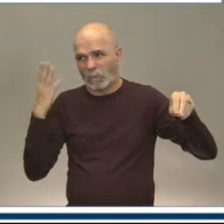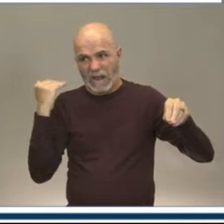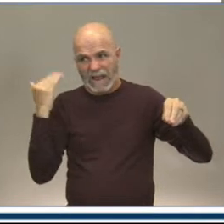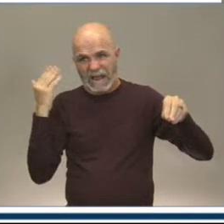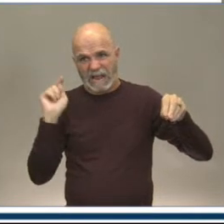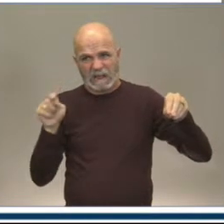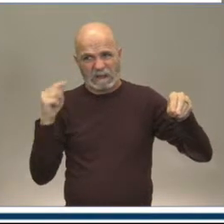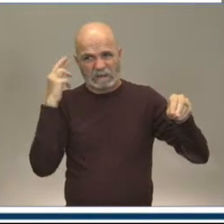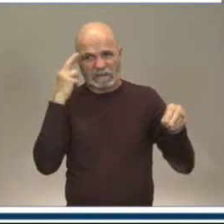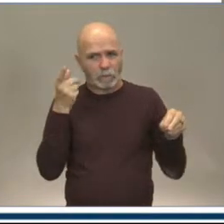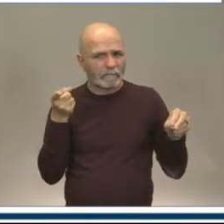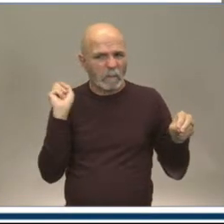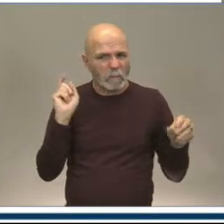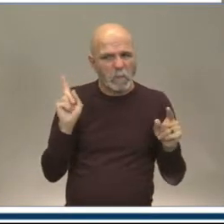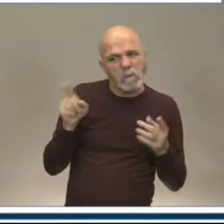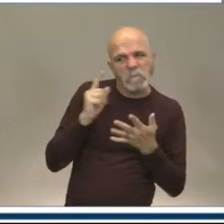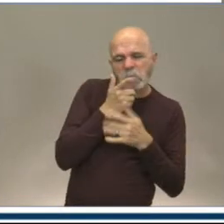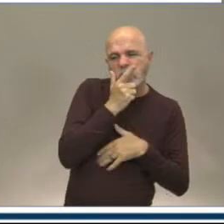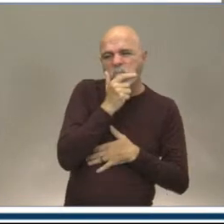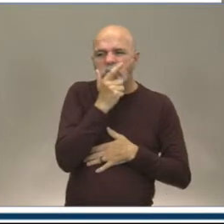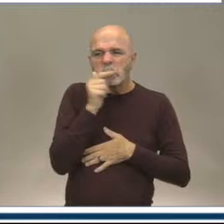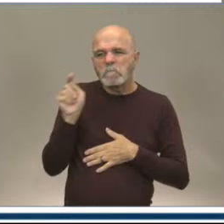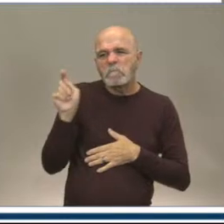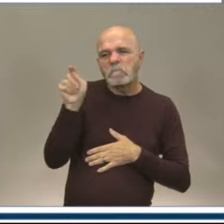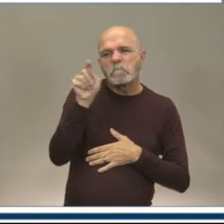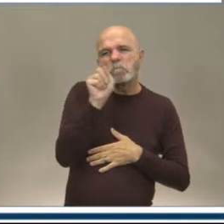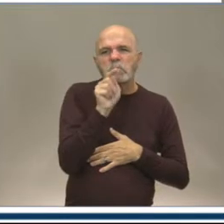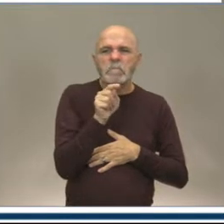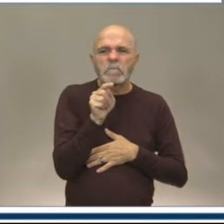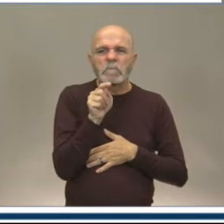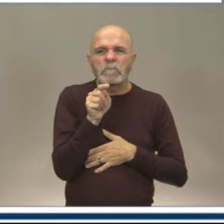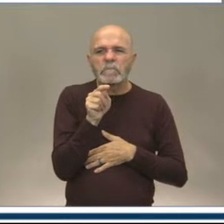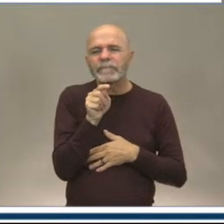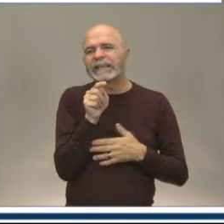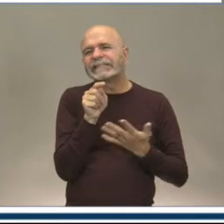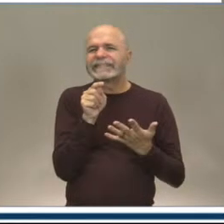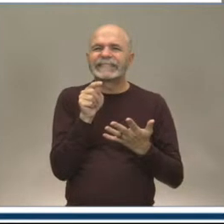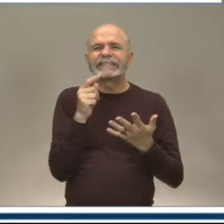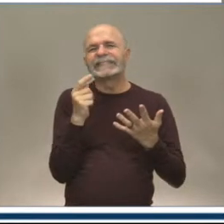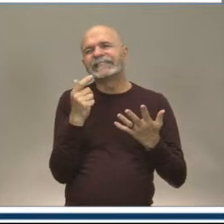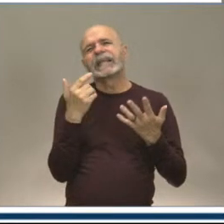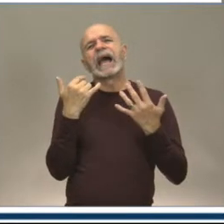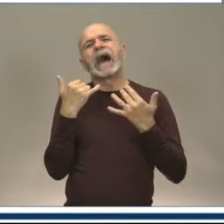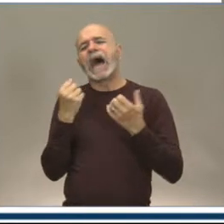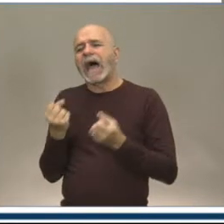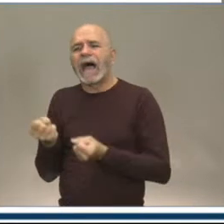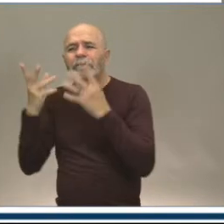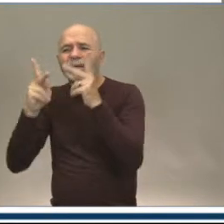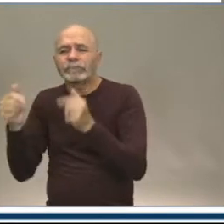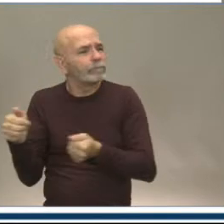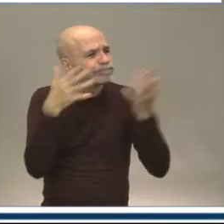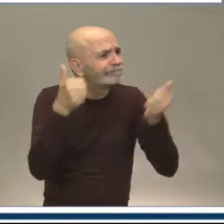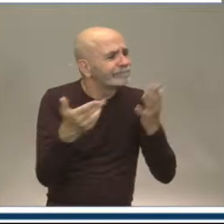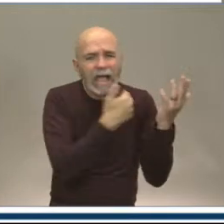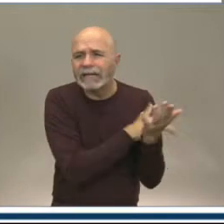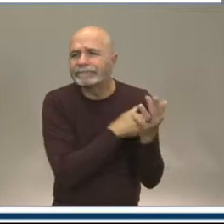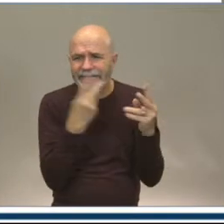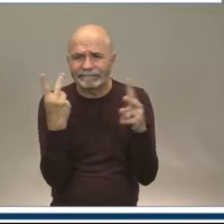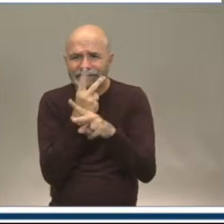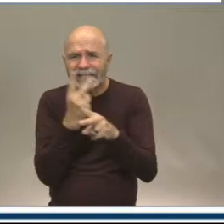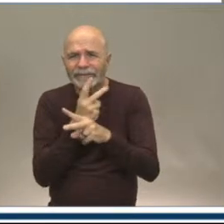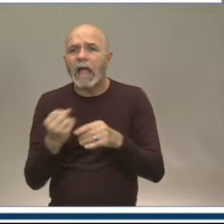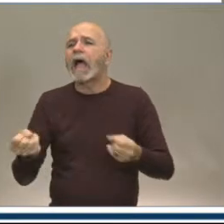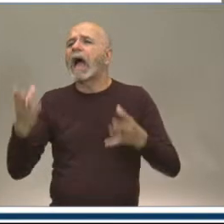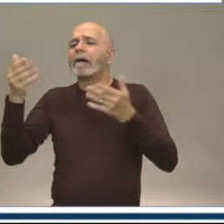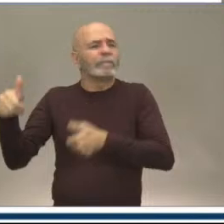been exposed. We look at our level of hospitalization, both medical and ICU beds that have people